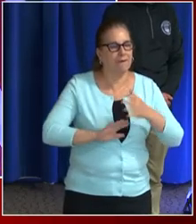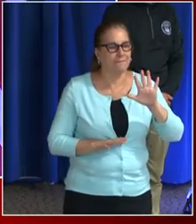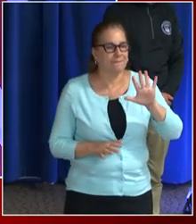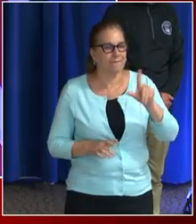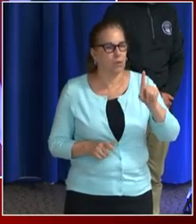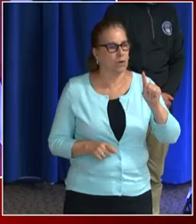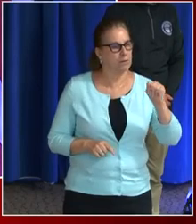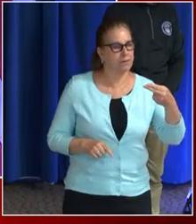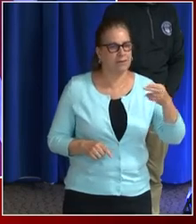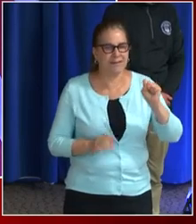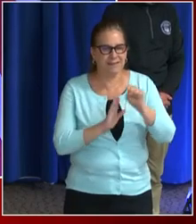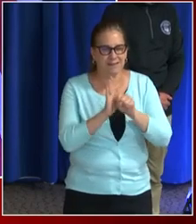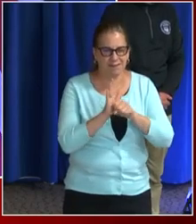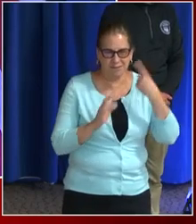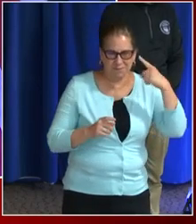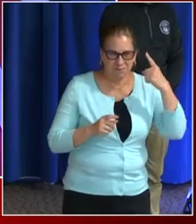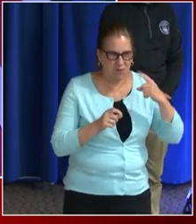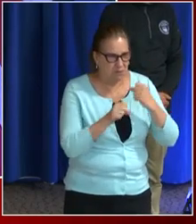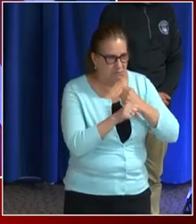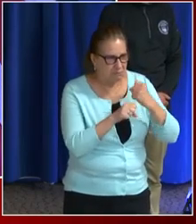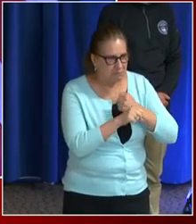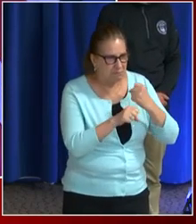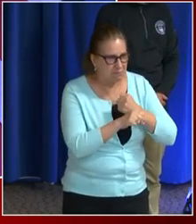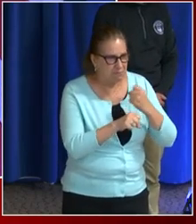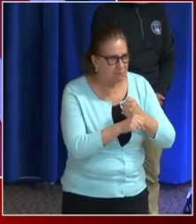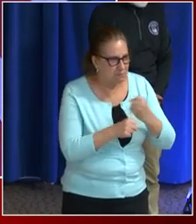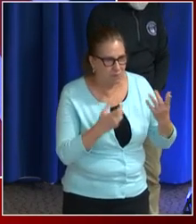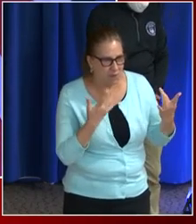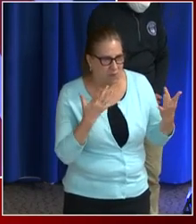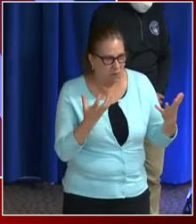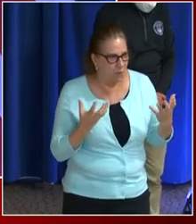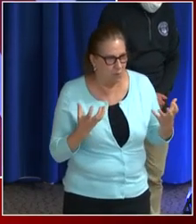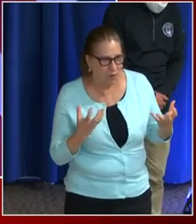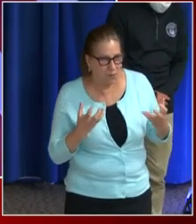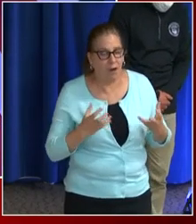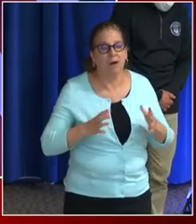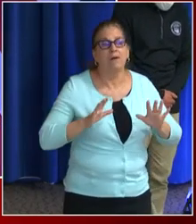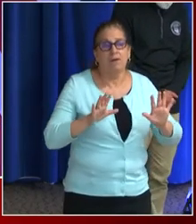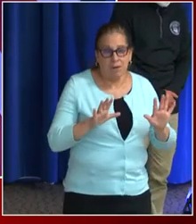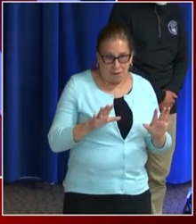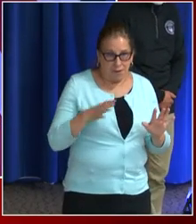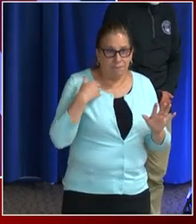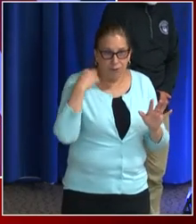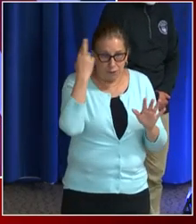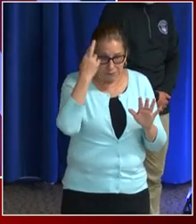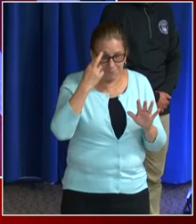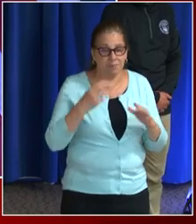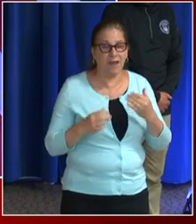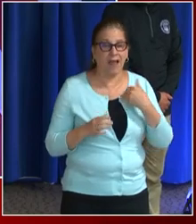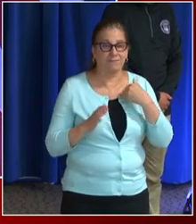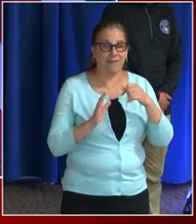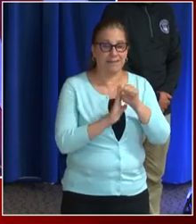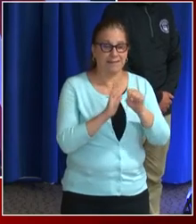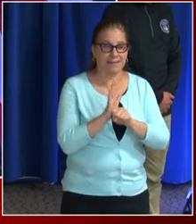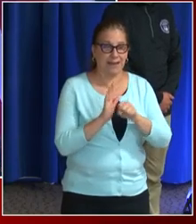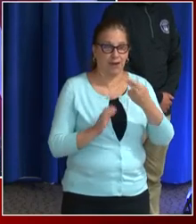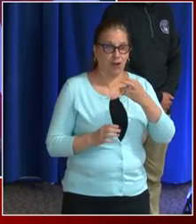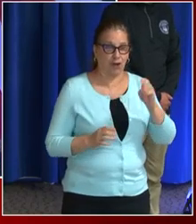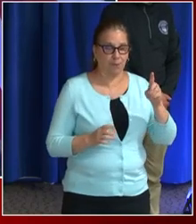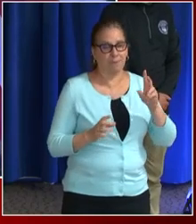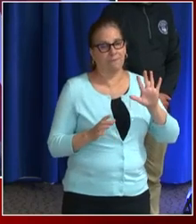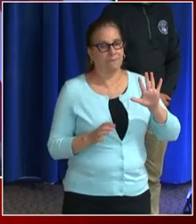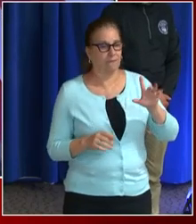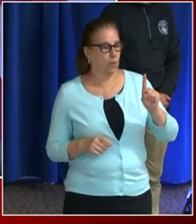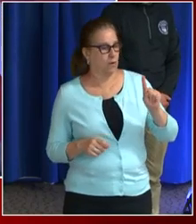of the last several days demonstrate that our fight for statehood is more than about getting 2 senators, but it's